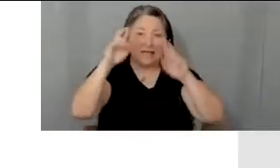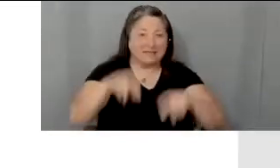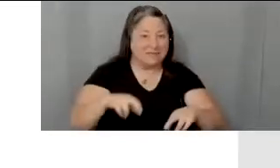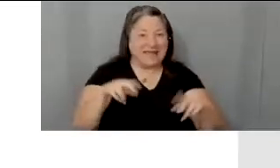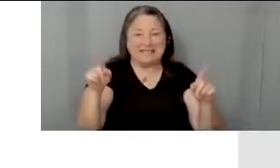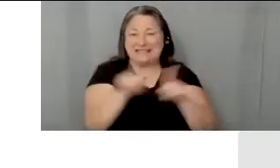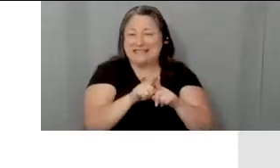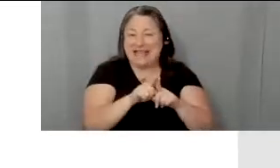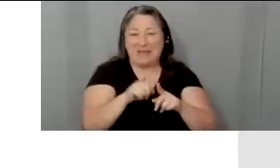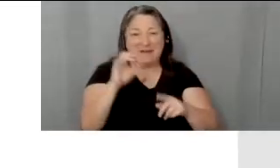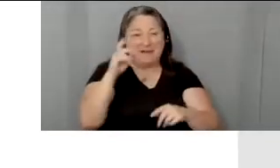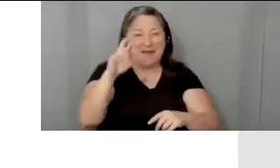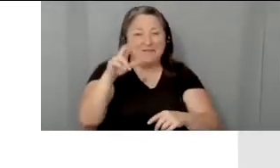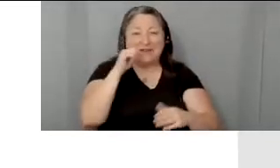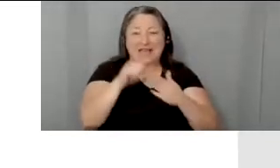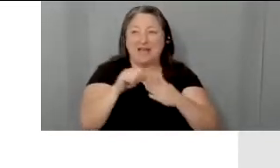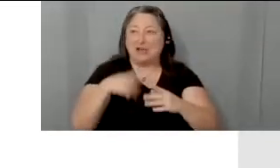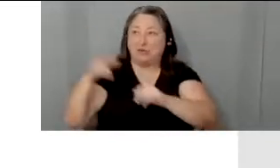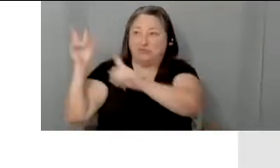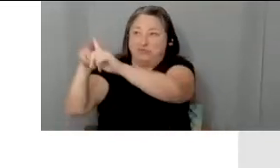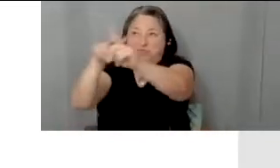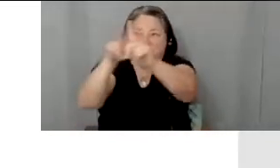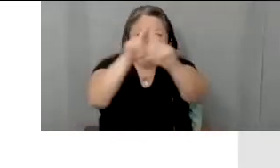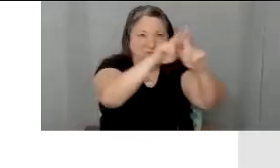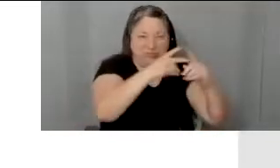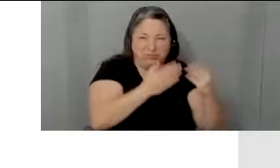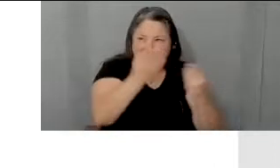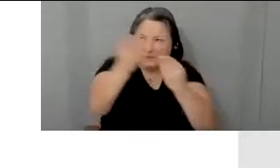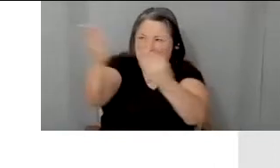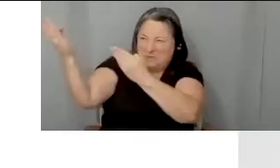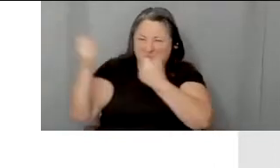resume and cover letter. And so you just want to make sure that you're